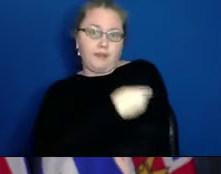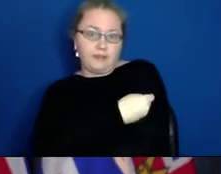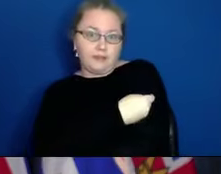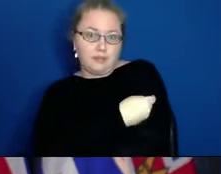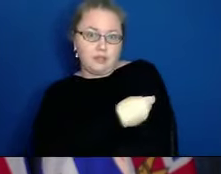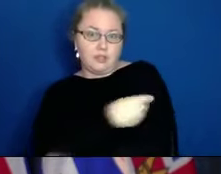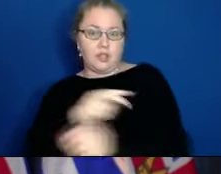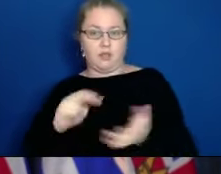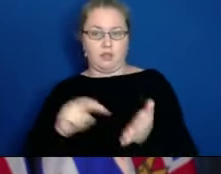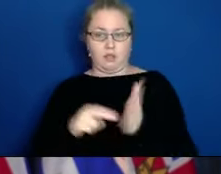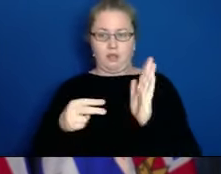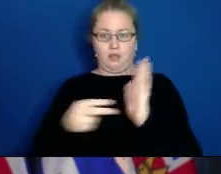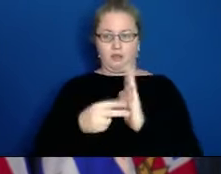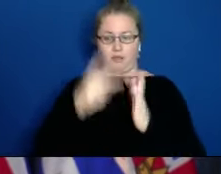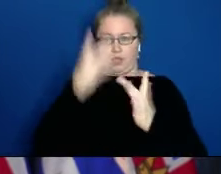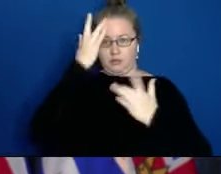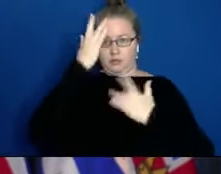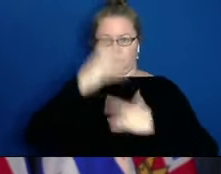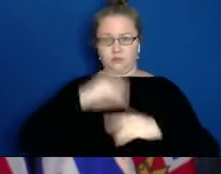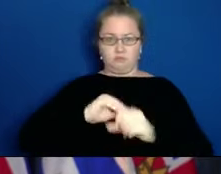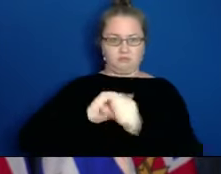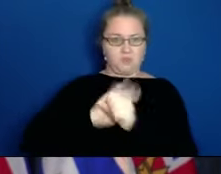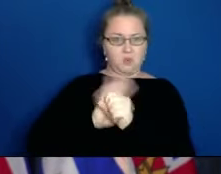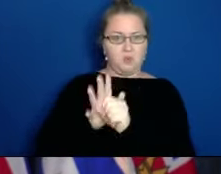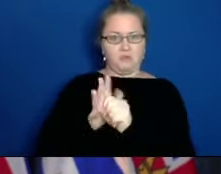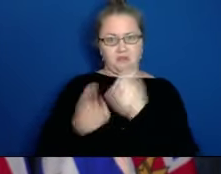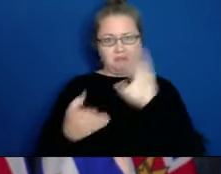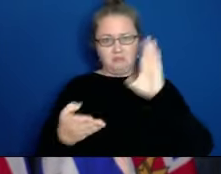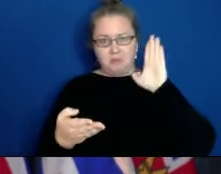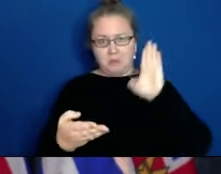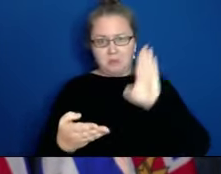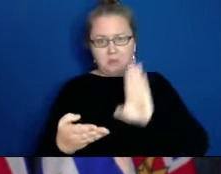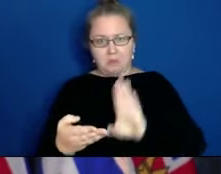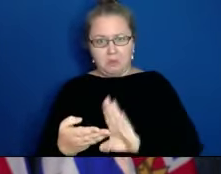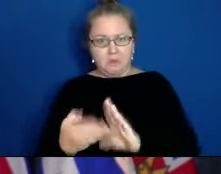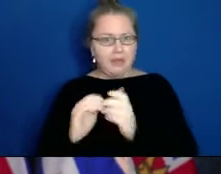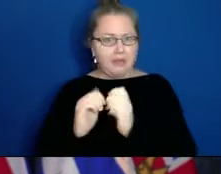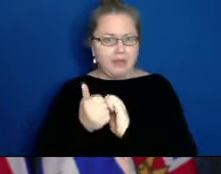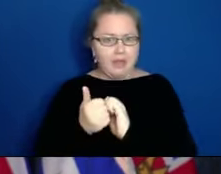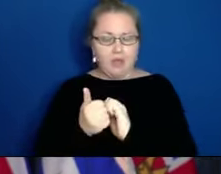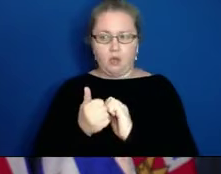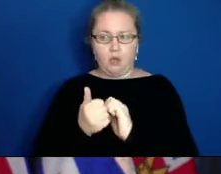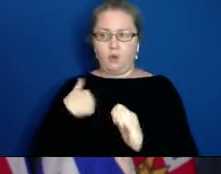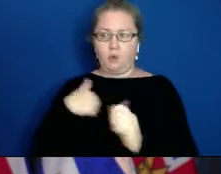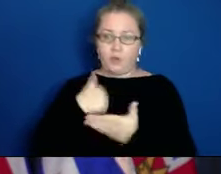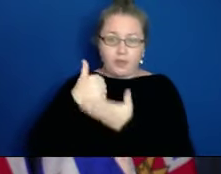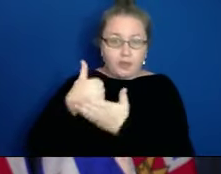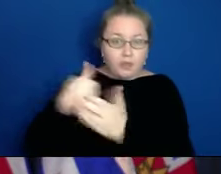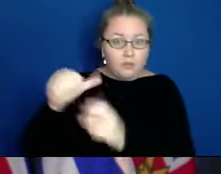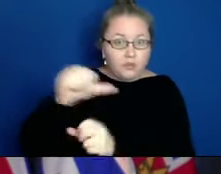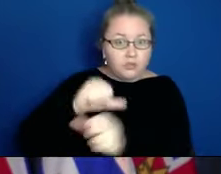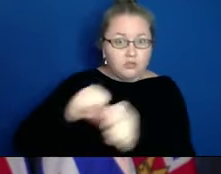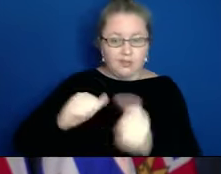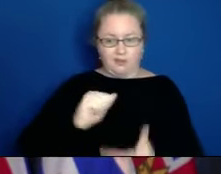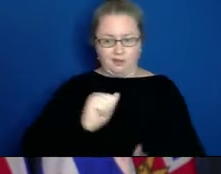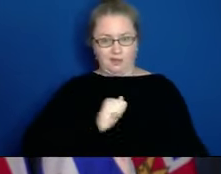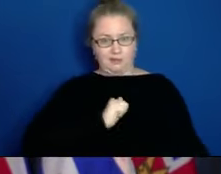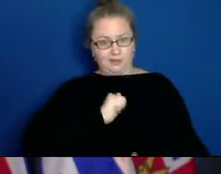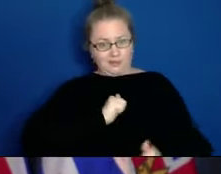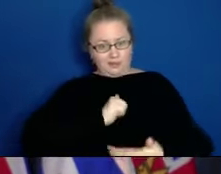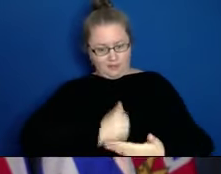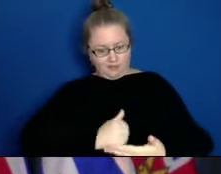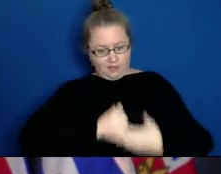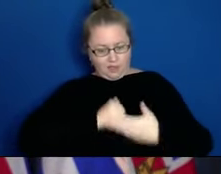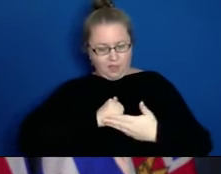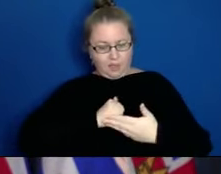now to reduce the spread of COVID-19 BC and help one another, help each other, help ourselves get through this pandemic?